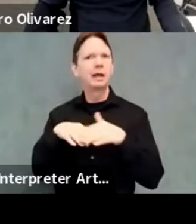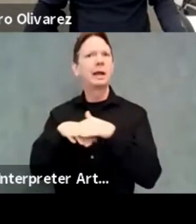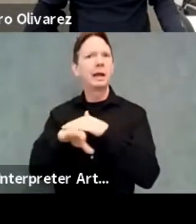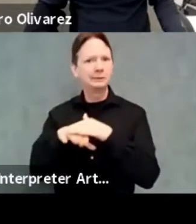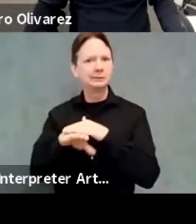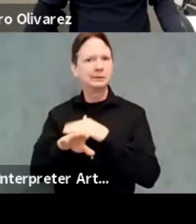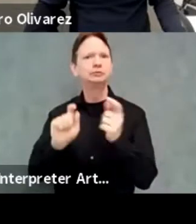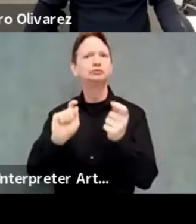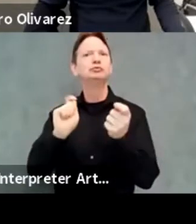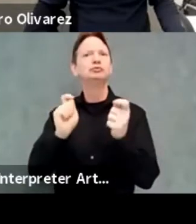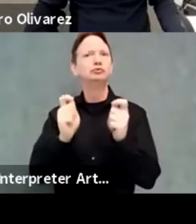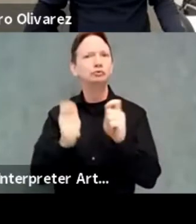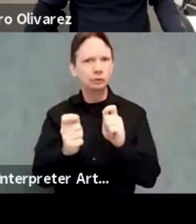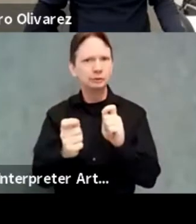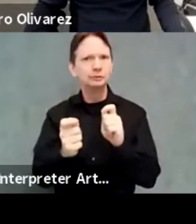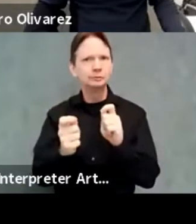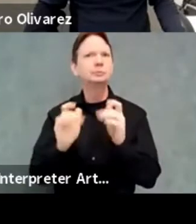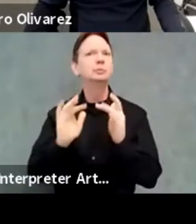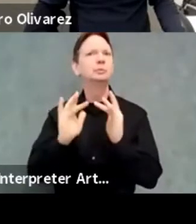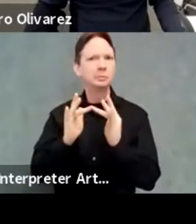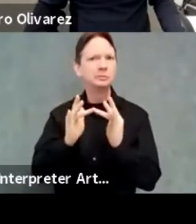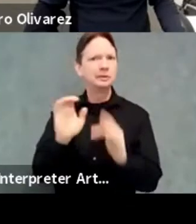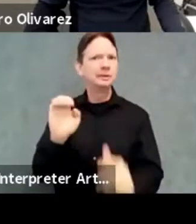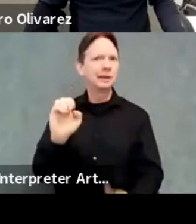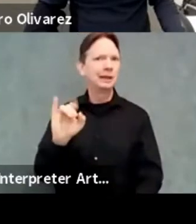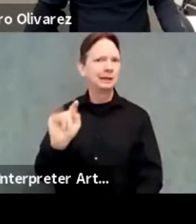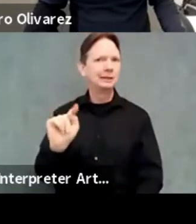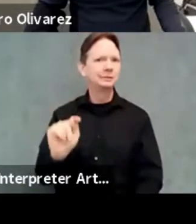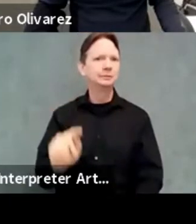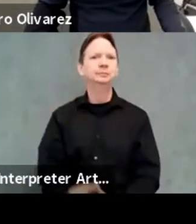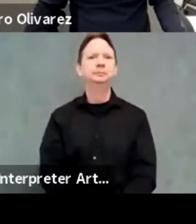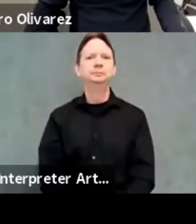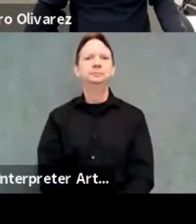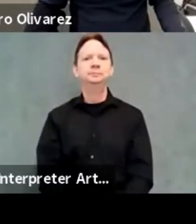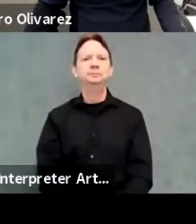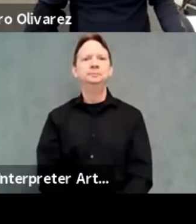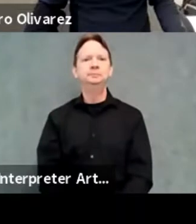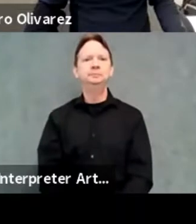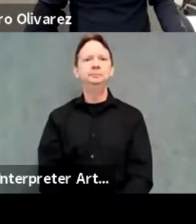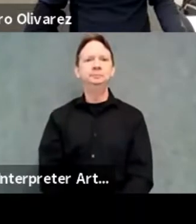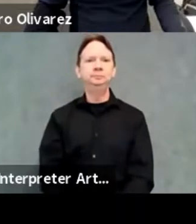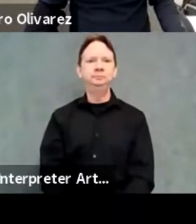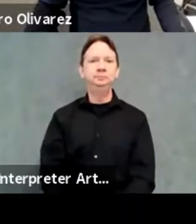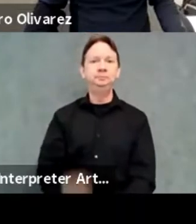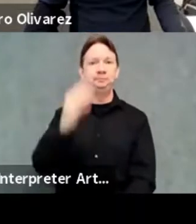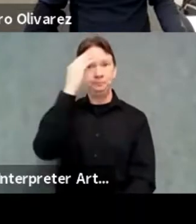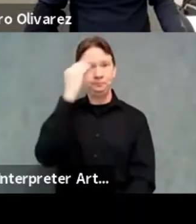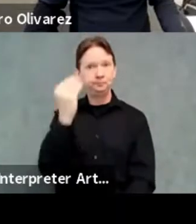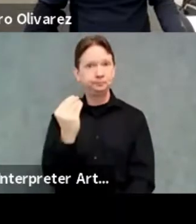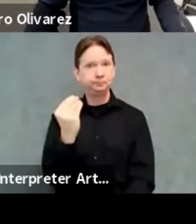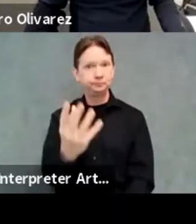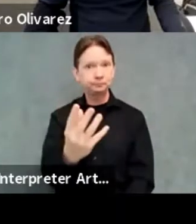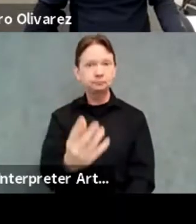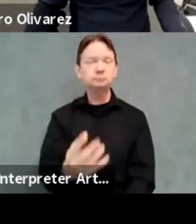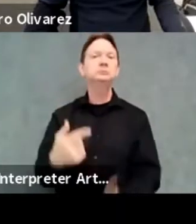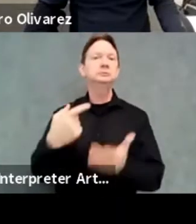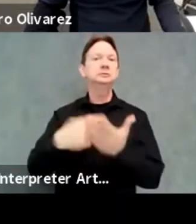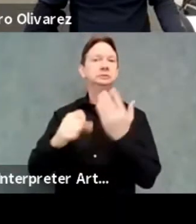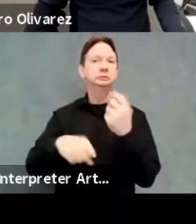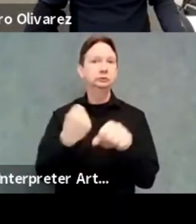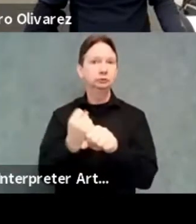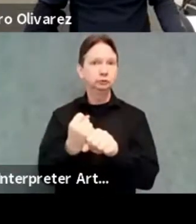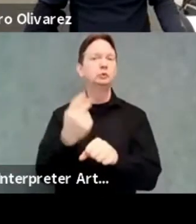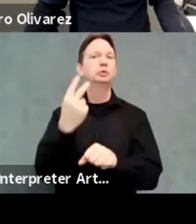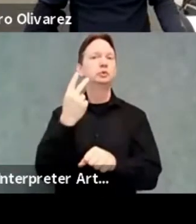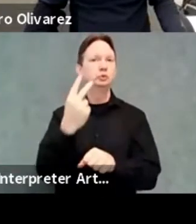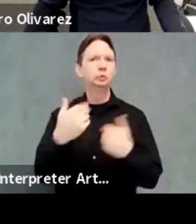very shortly. We are doing 2 webinar training sessions this year for new webmasters. We just set the dates